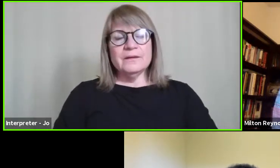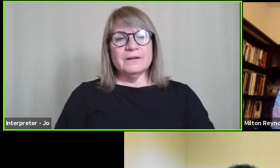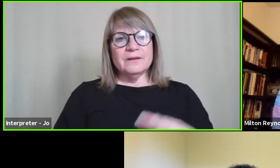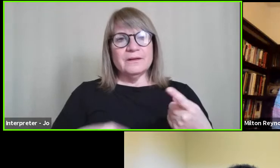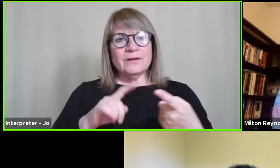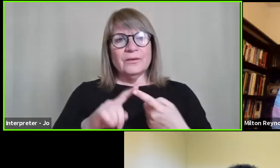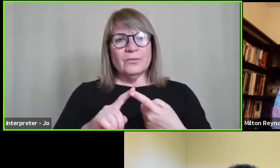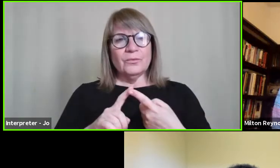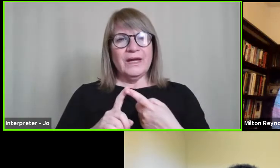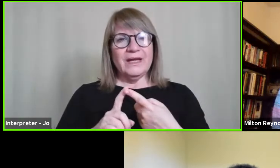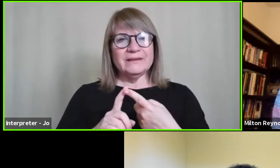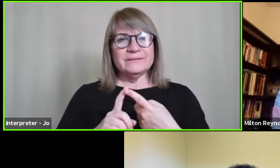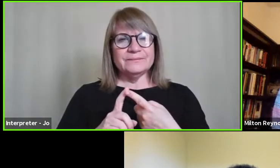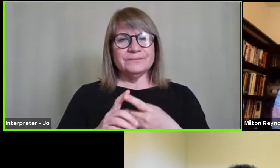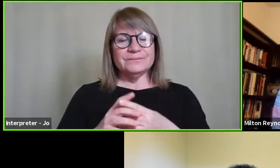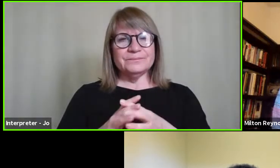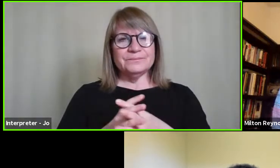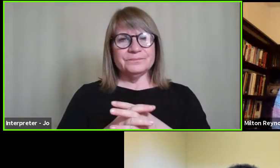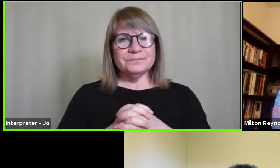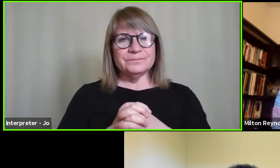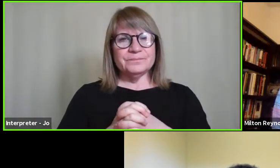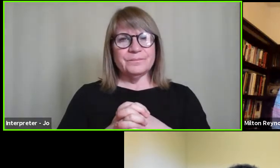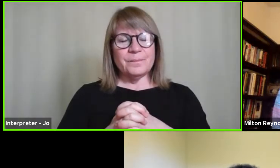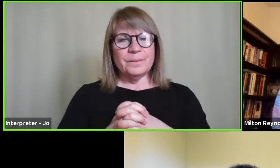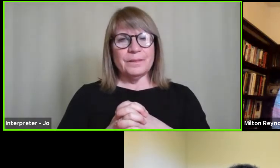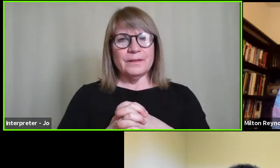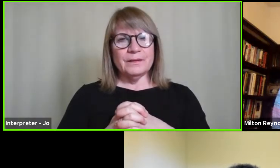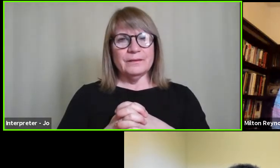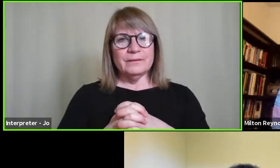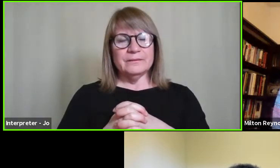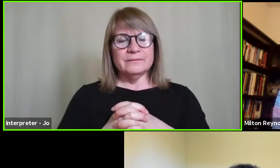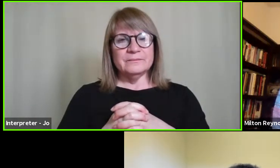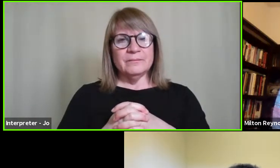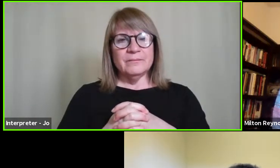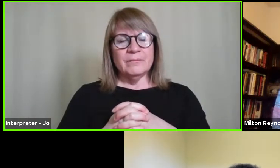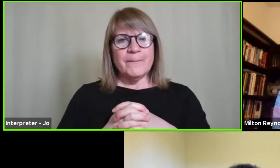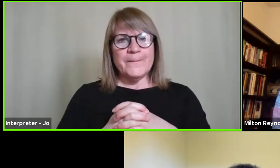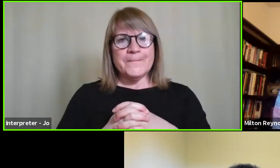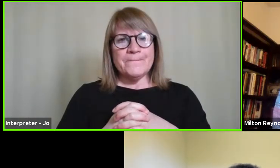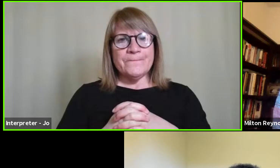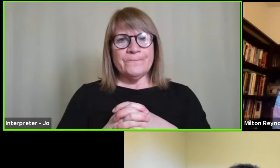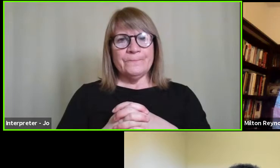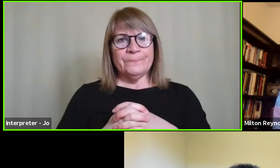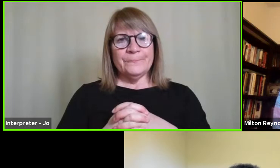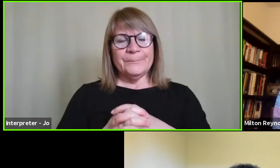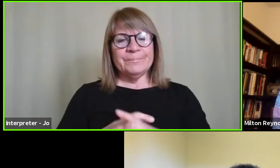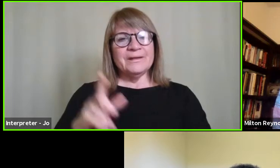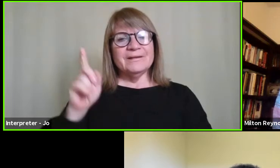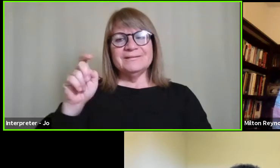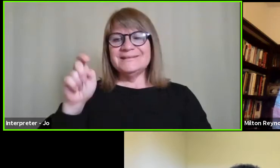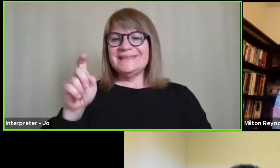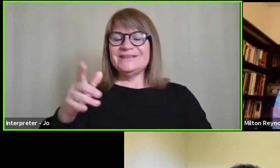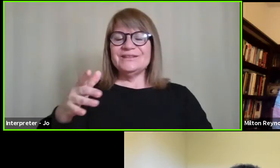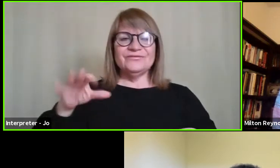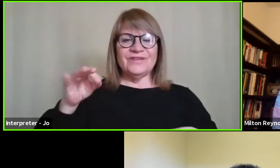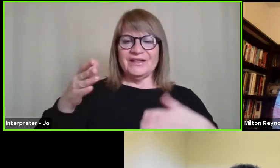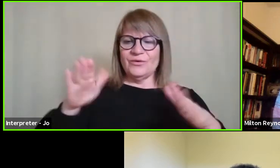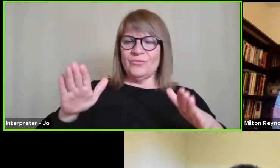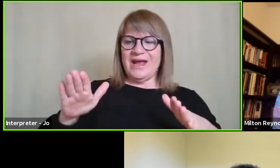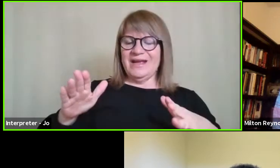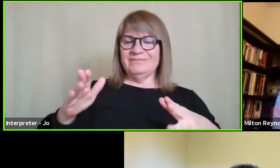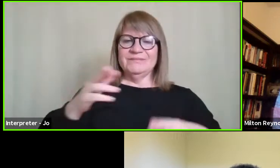place that somehow places kind of the responsibility of health on these type of of kind